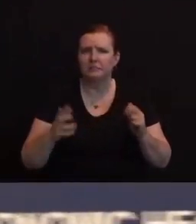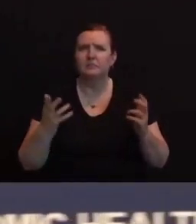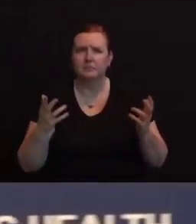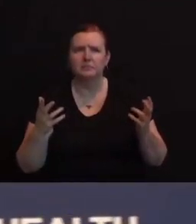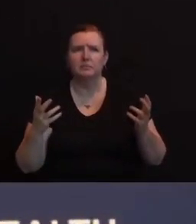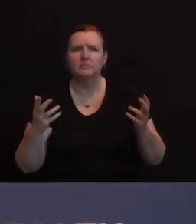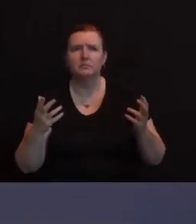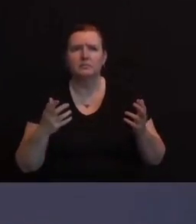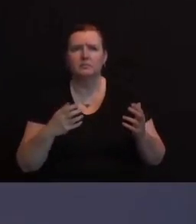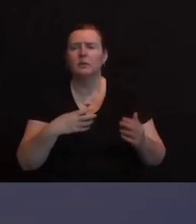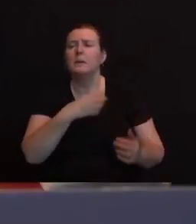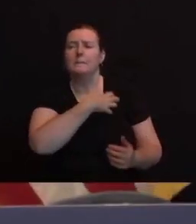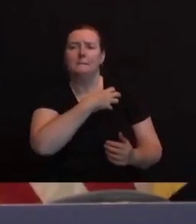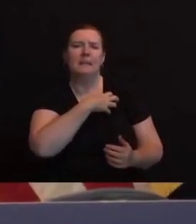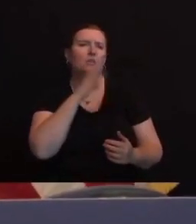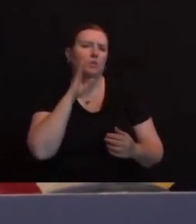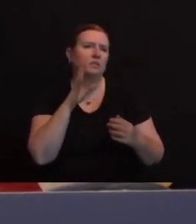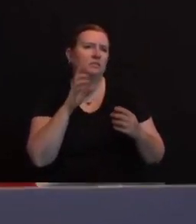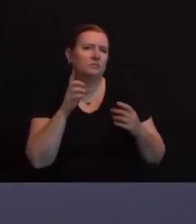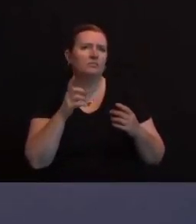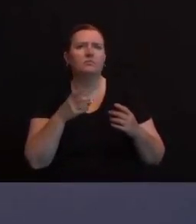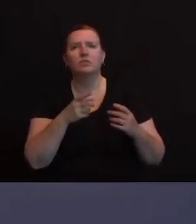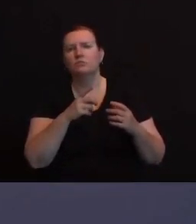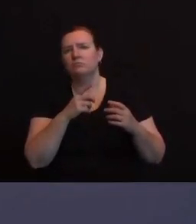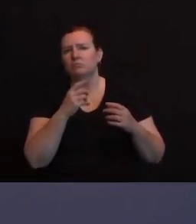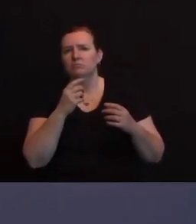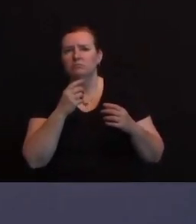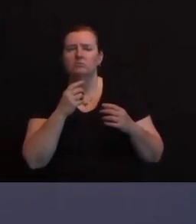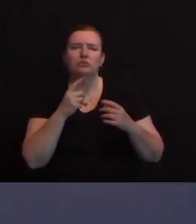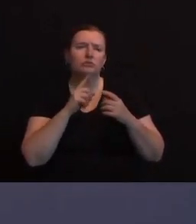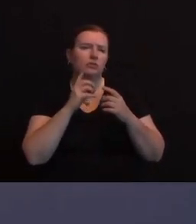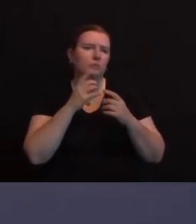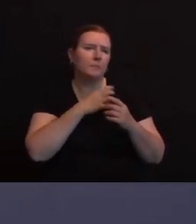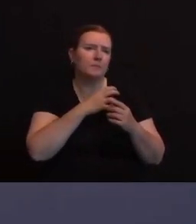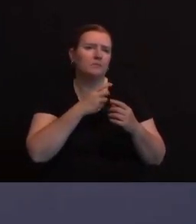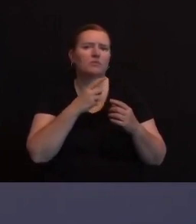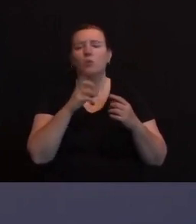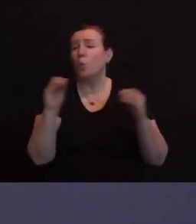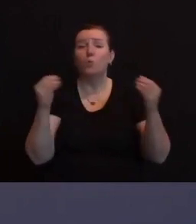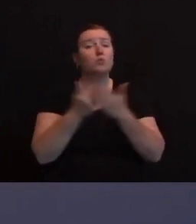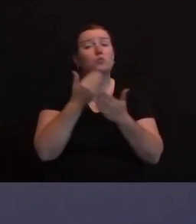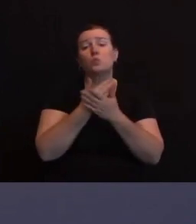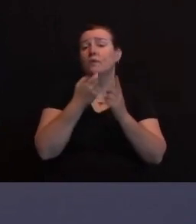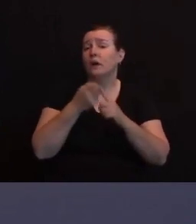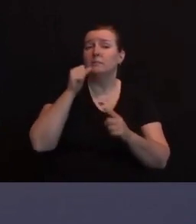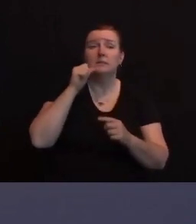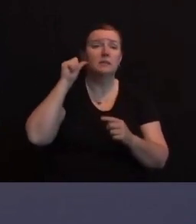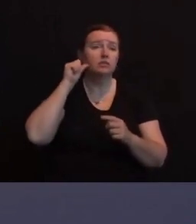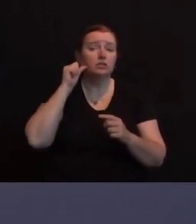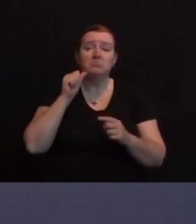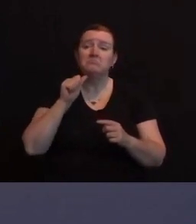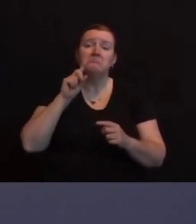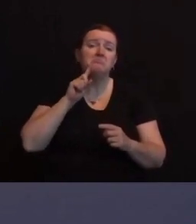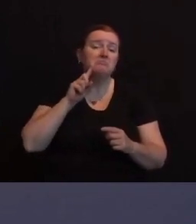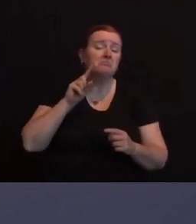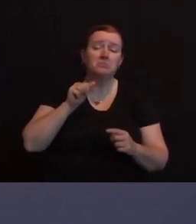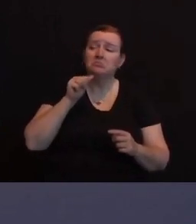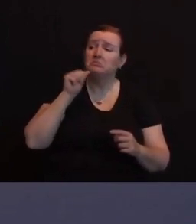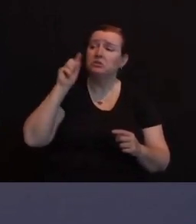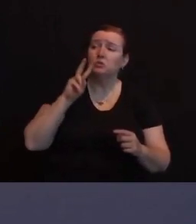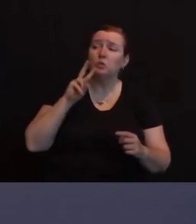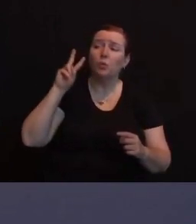afternoon. Nothing to report with regards to the last 2 nights with regard to executive order compliance. And yes,